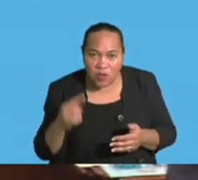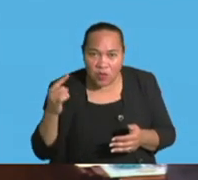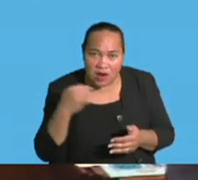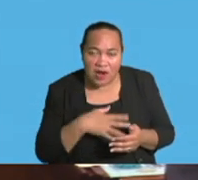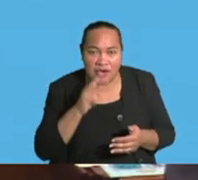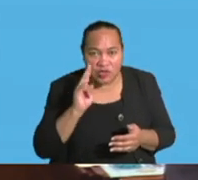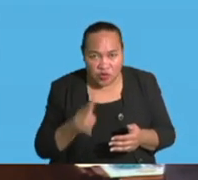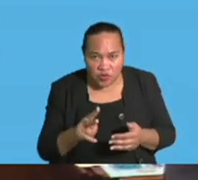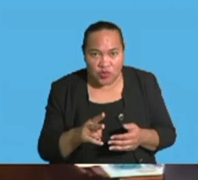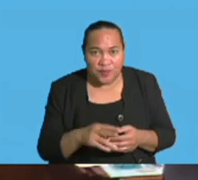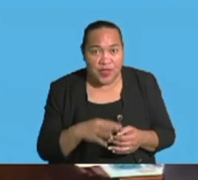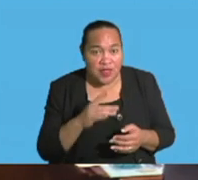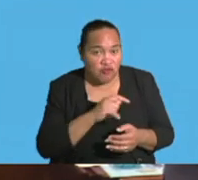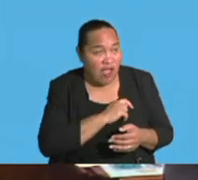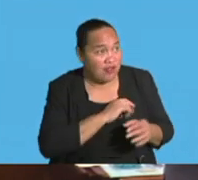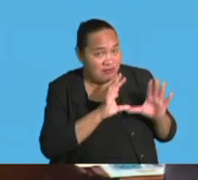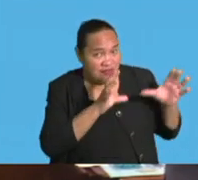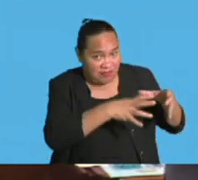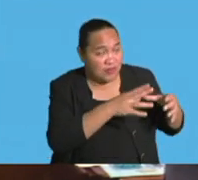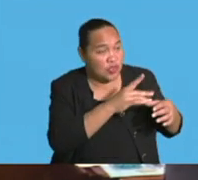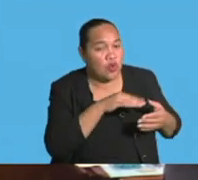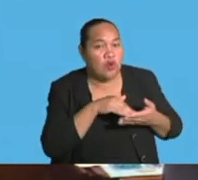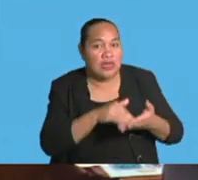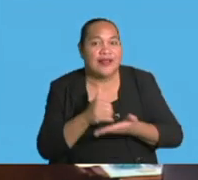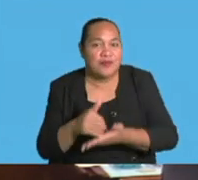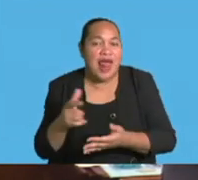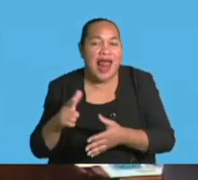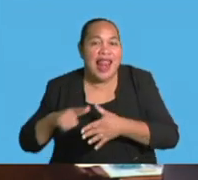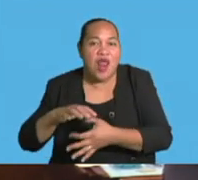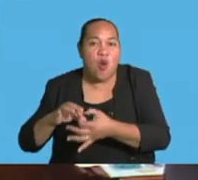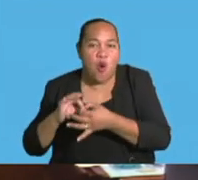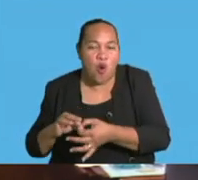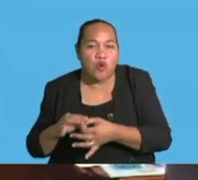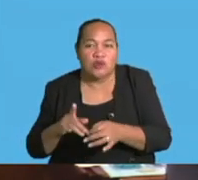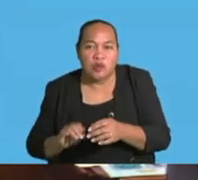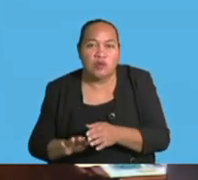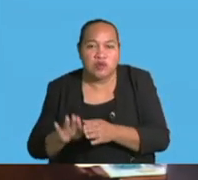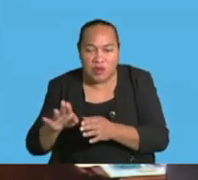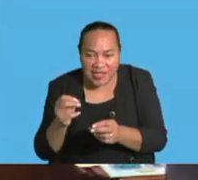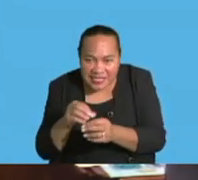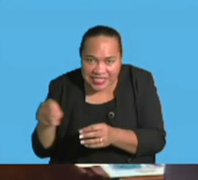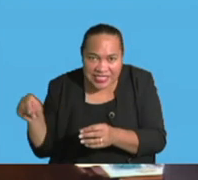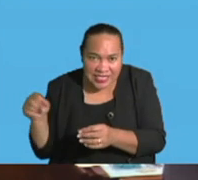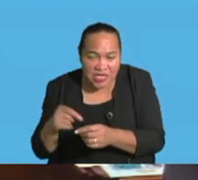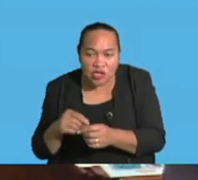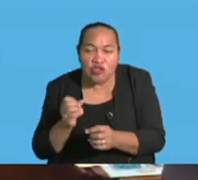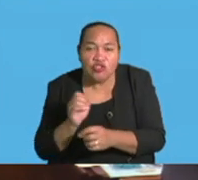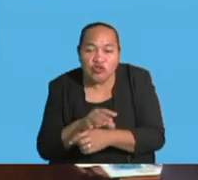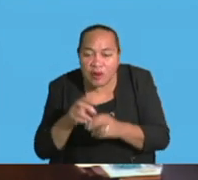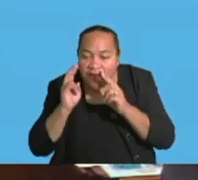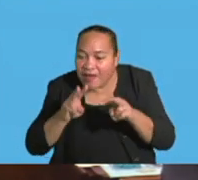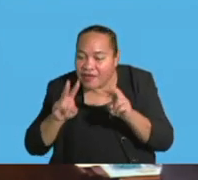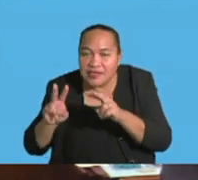$745,102. The trust assists landowners to establish nurseries to raise nature and distribute pine seedling, supervise plantations,